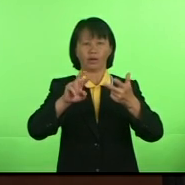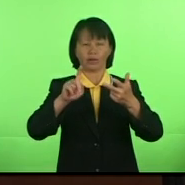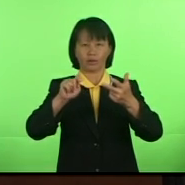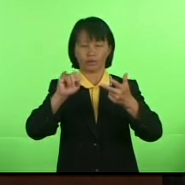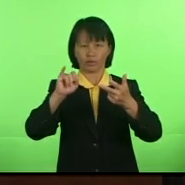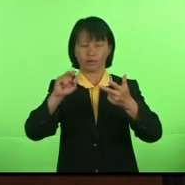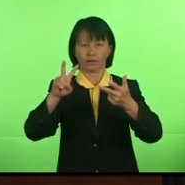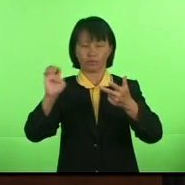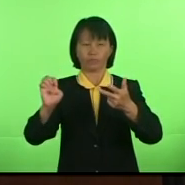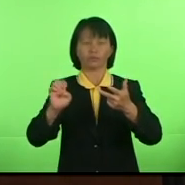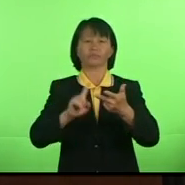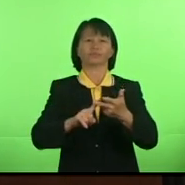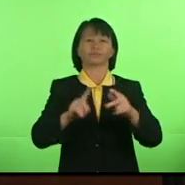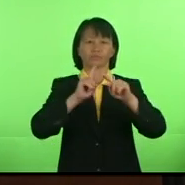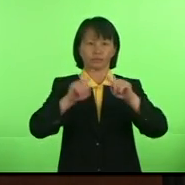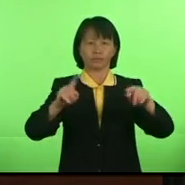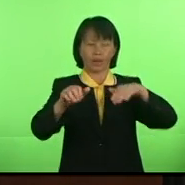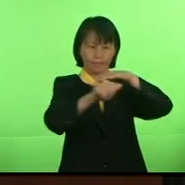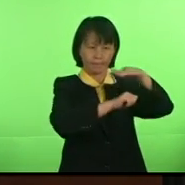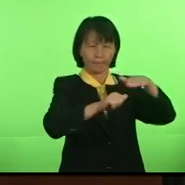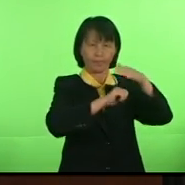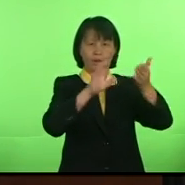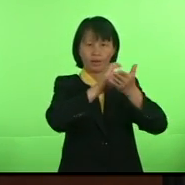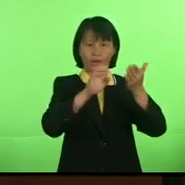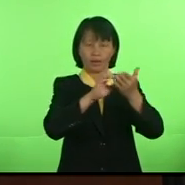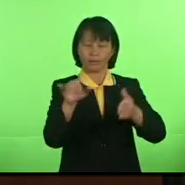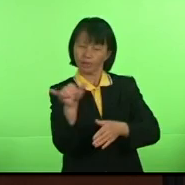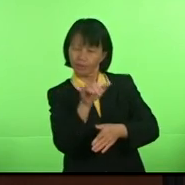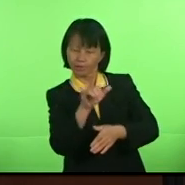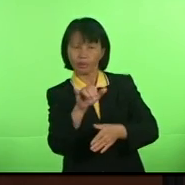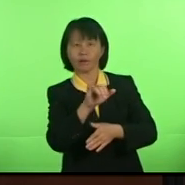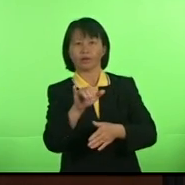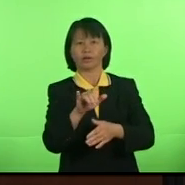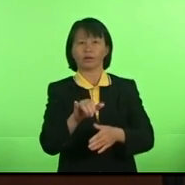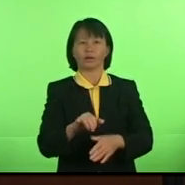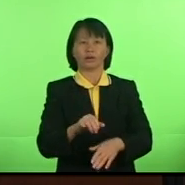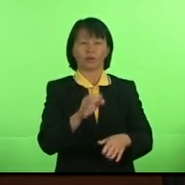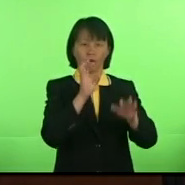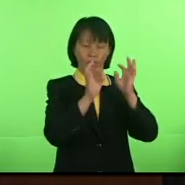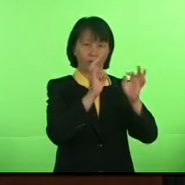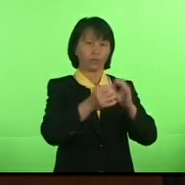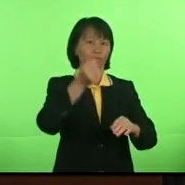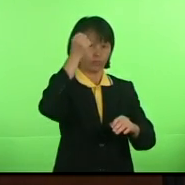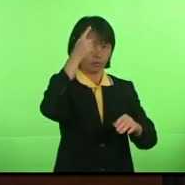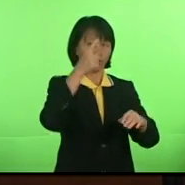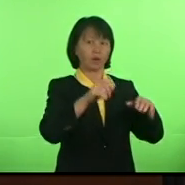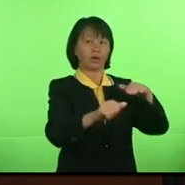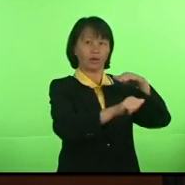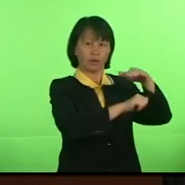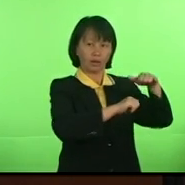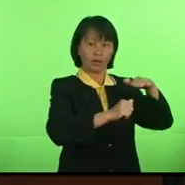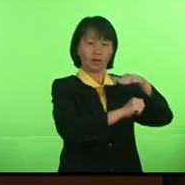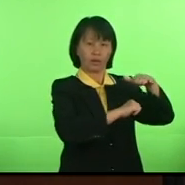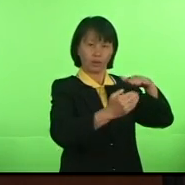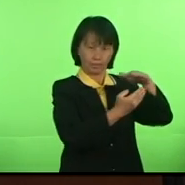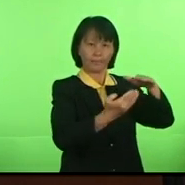However, the basic structure is similar to one another. Once you understand the basic structure, then